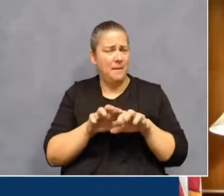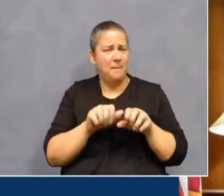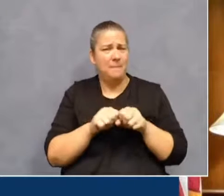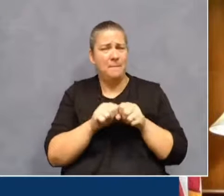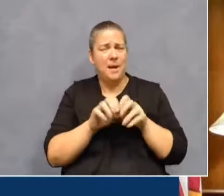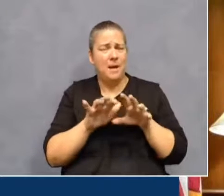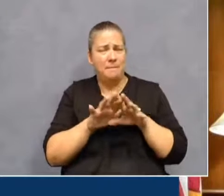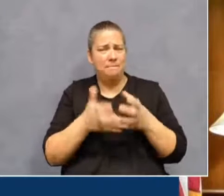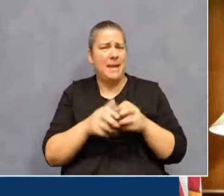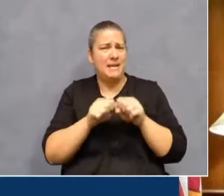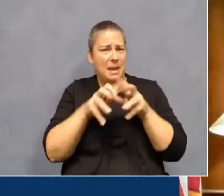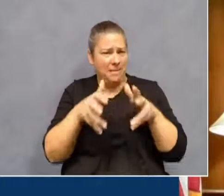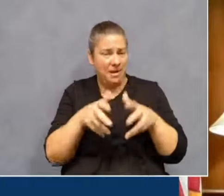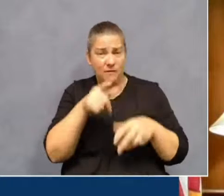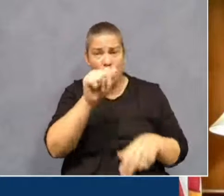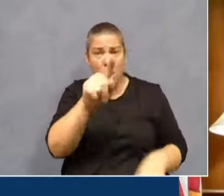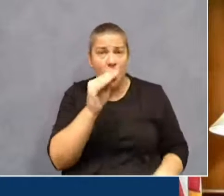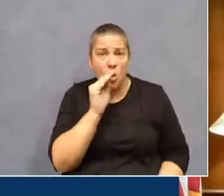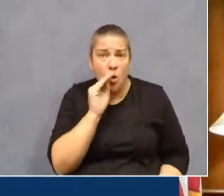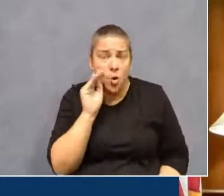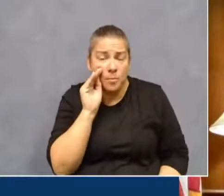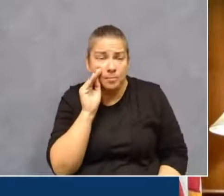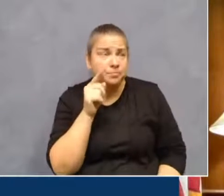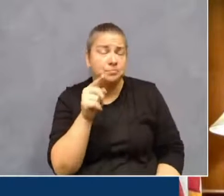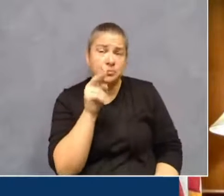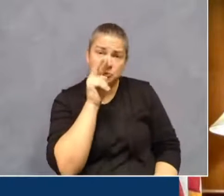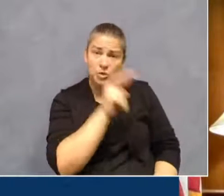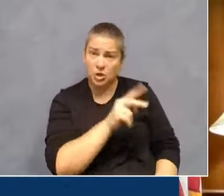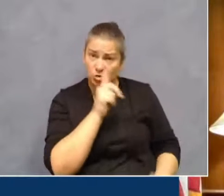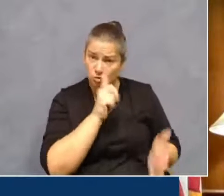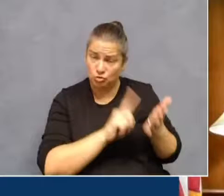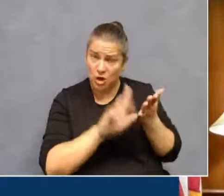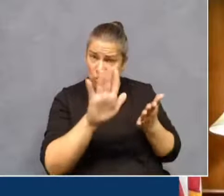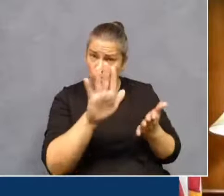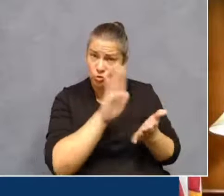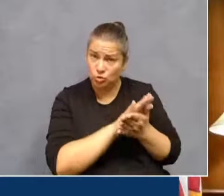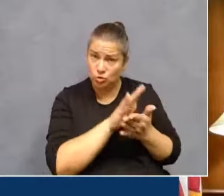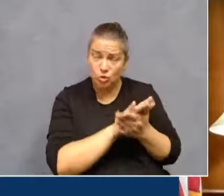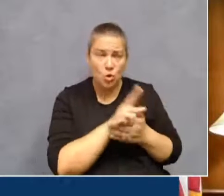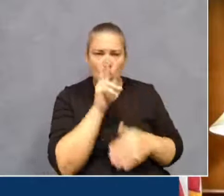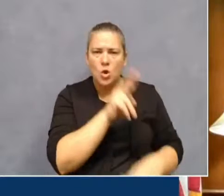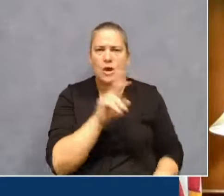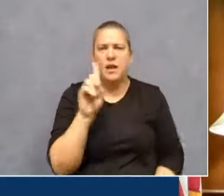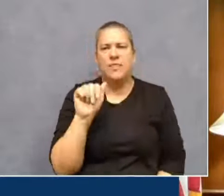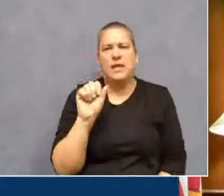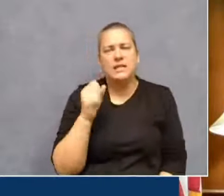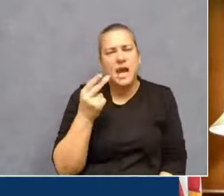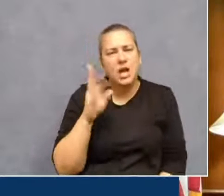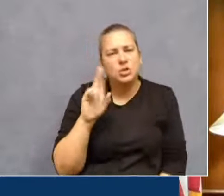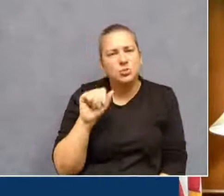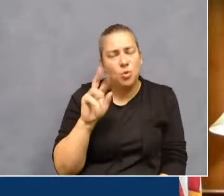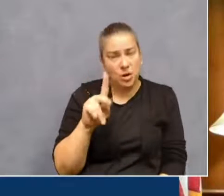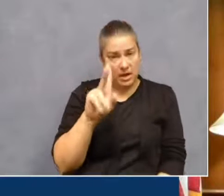check your child's school's reporting, you can visit this dashboard at